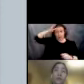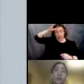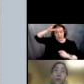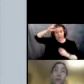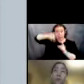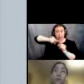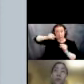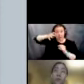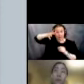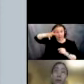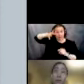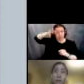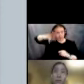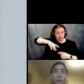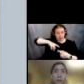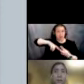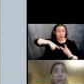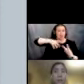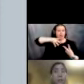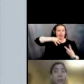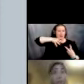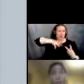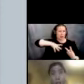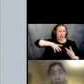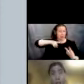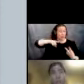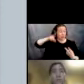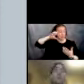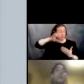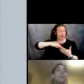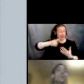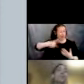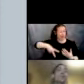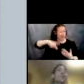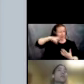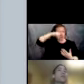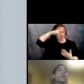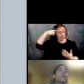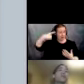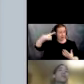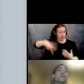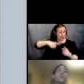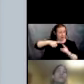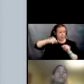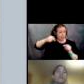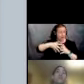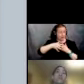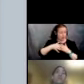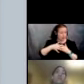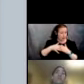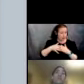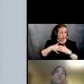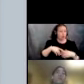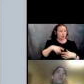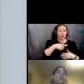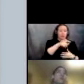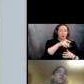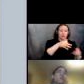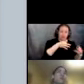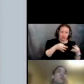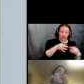believed was half Black and I think half Japanese American. She explained that the woman was